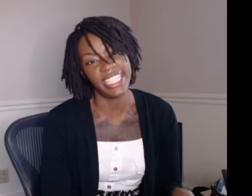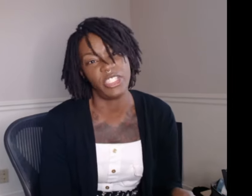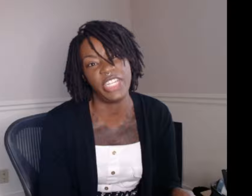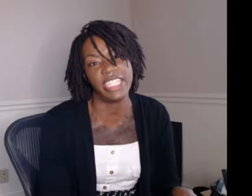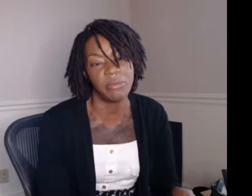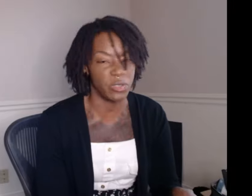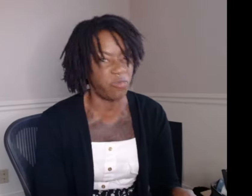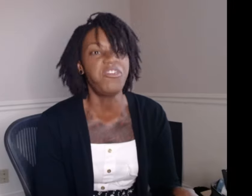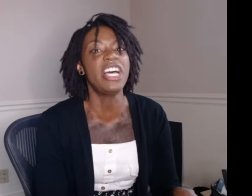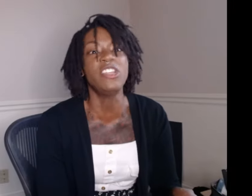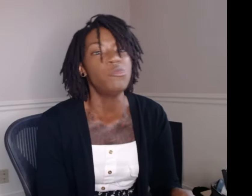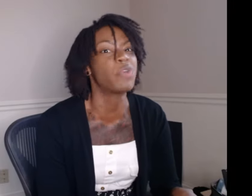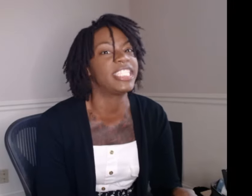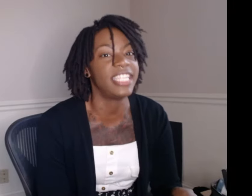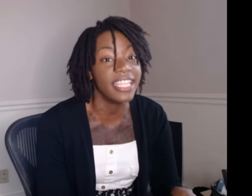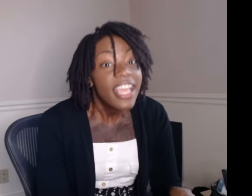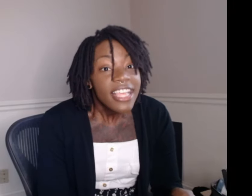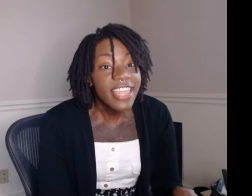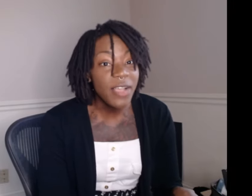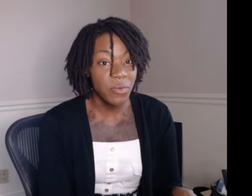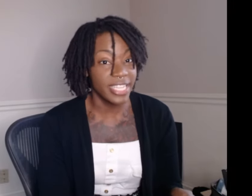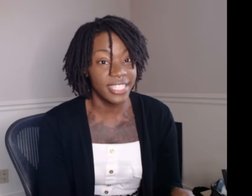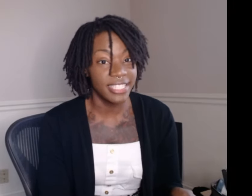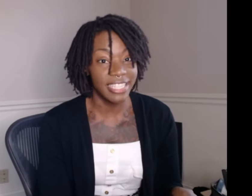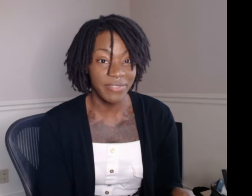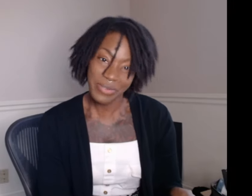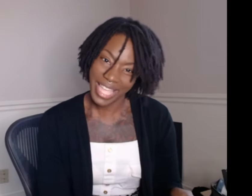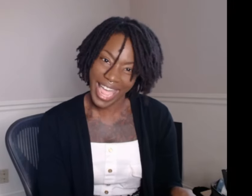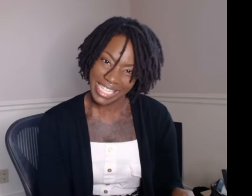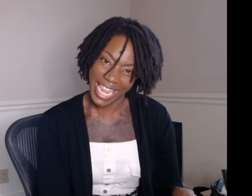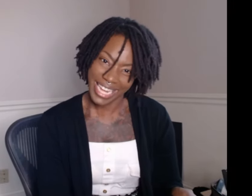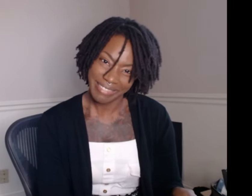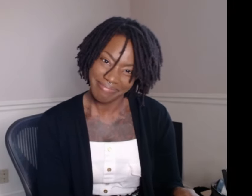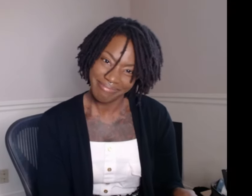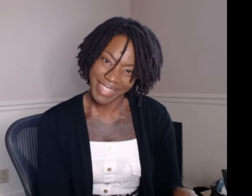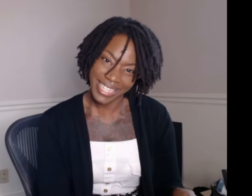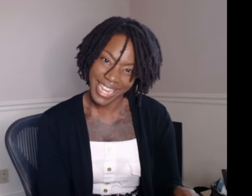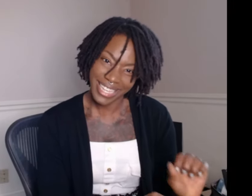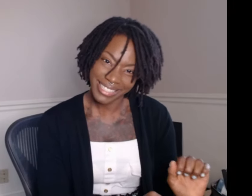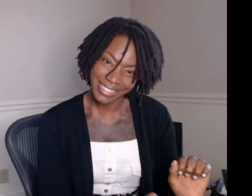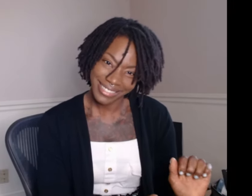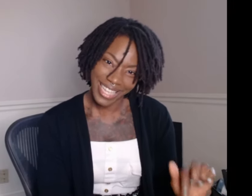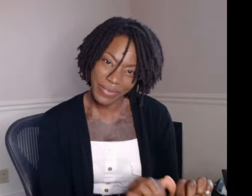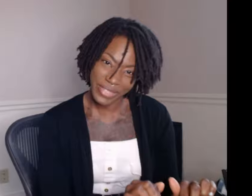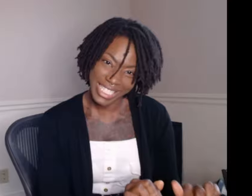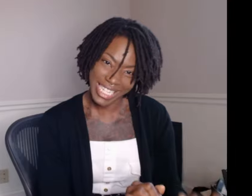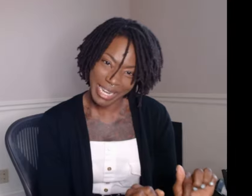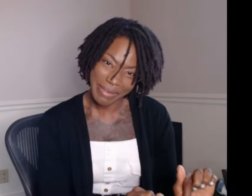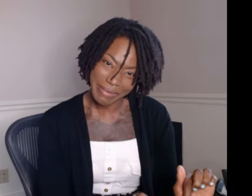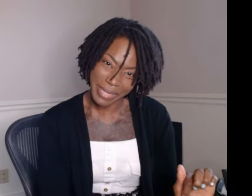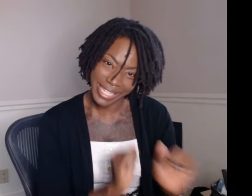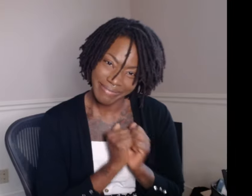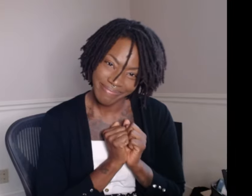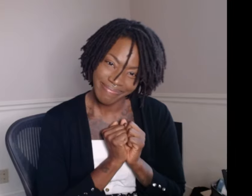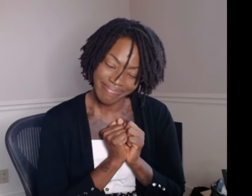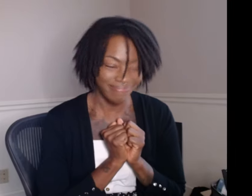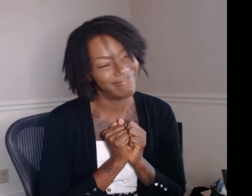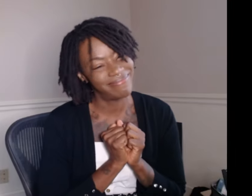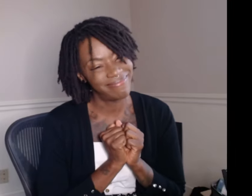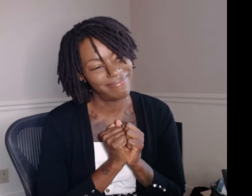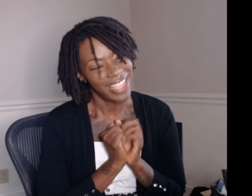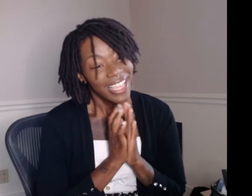Wikipedia history as the most wild president that was left with a hashtag. Hashtag FJB.